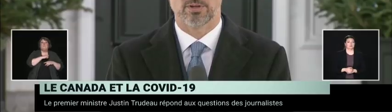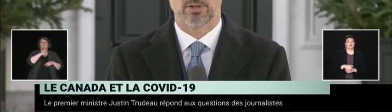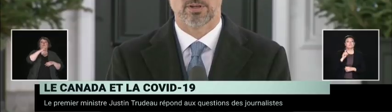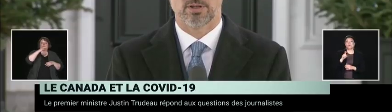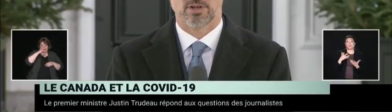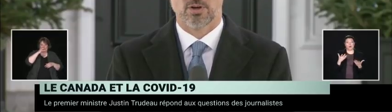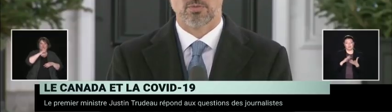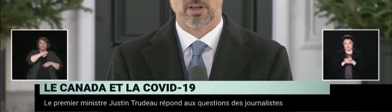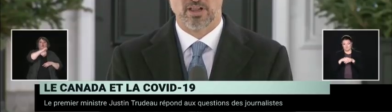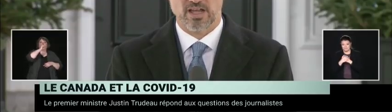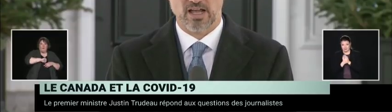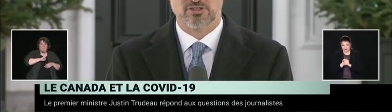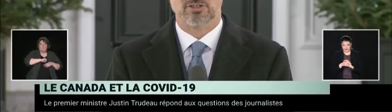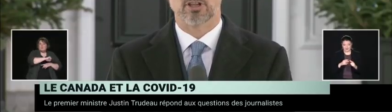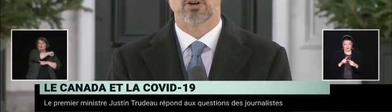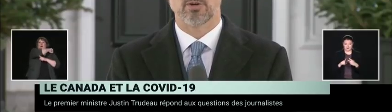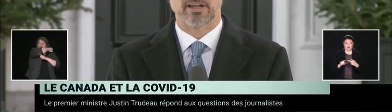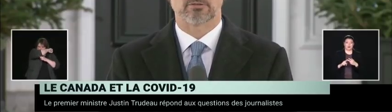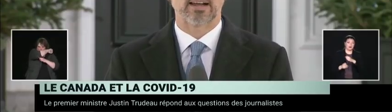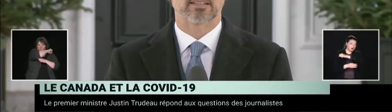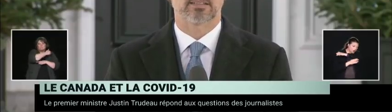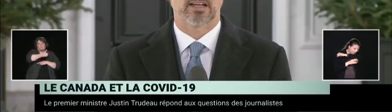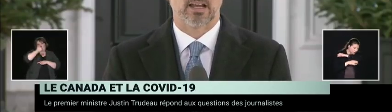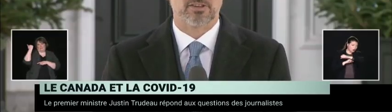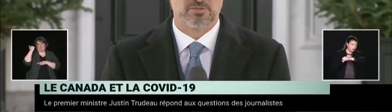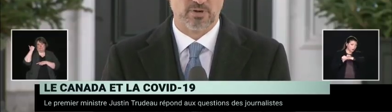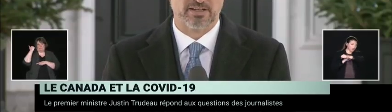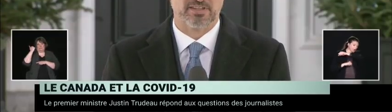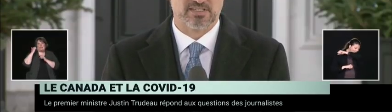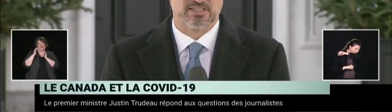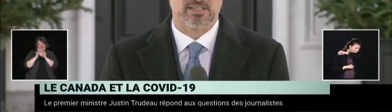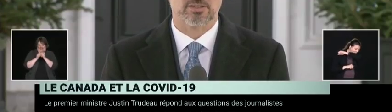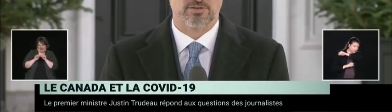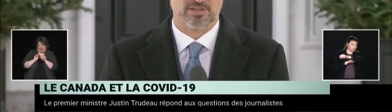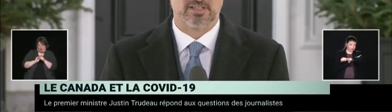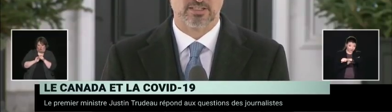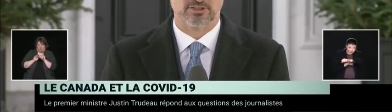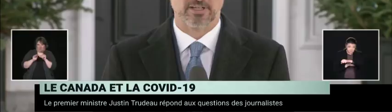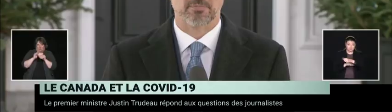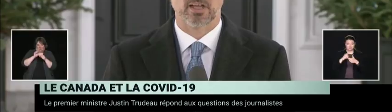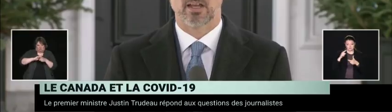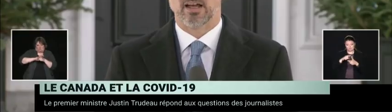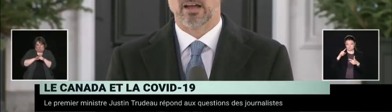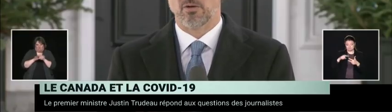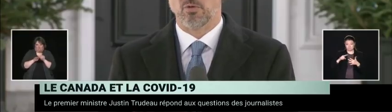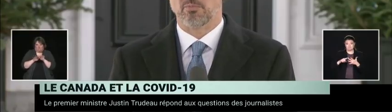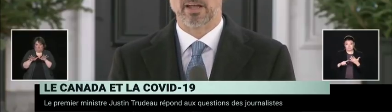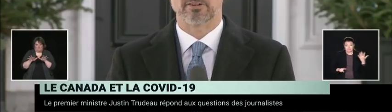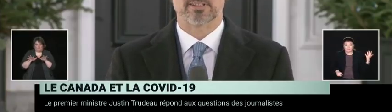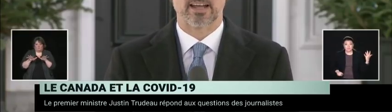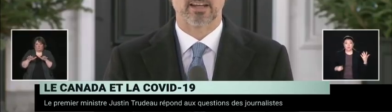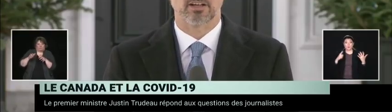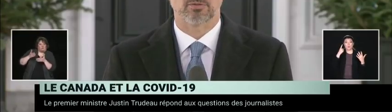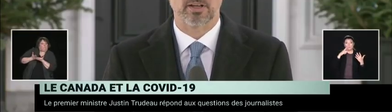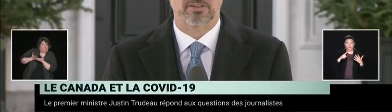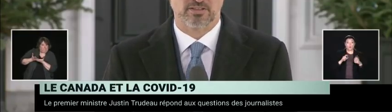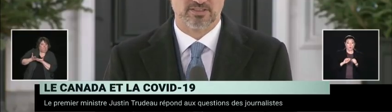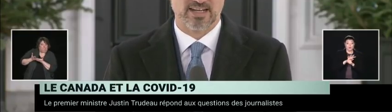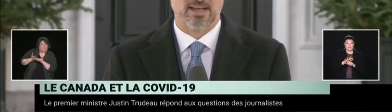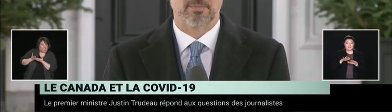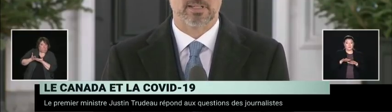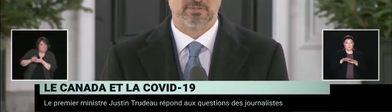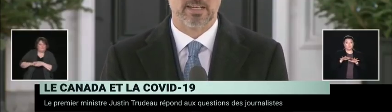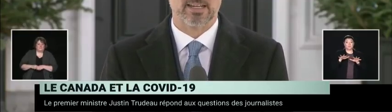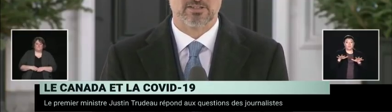know will slow and arrest the spread of this disease through this country. My understanding of what